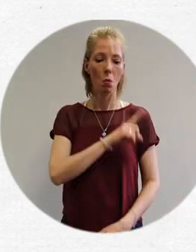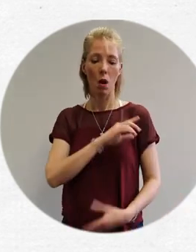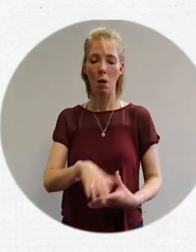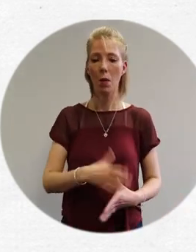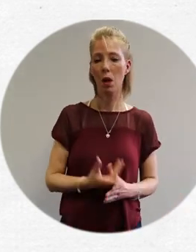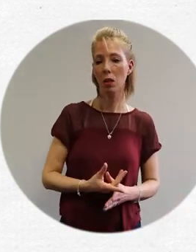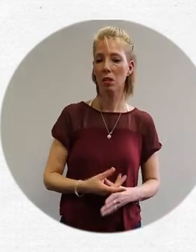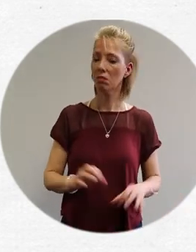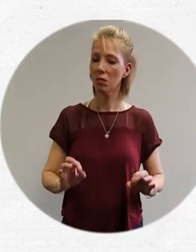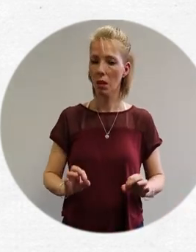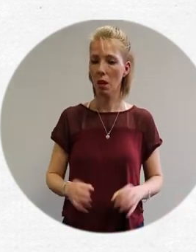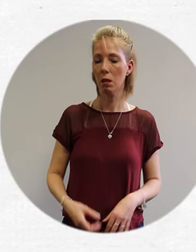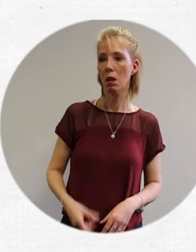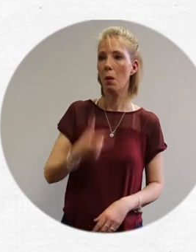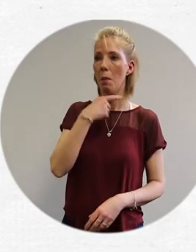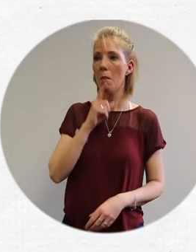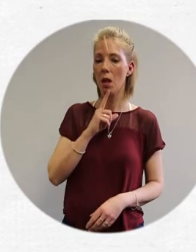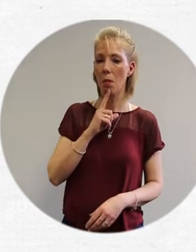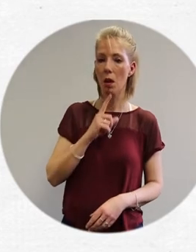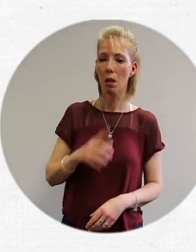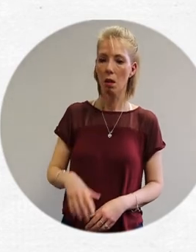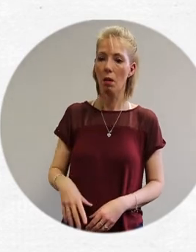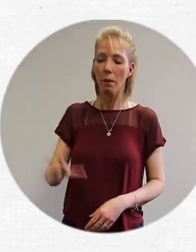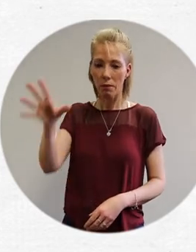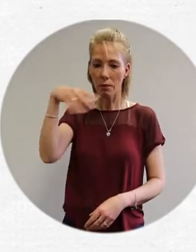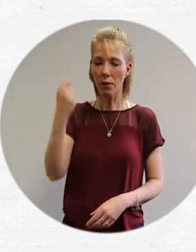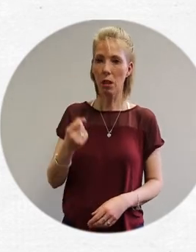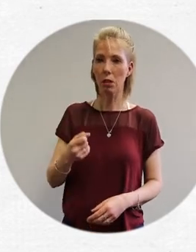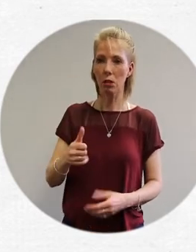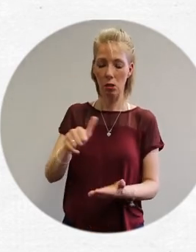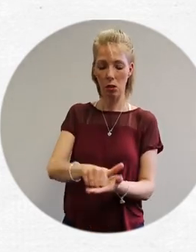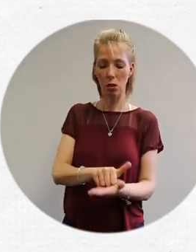empty your recycling bin otherwise people will be able to see your personal documents.